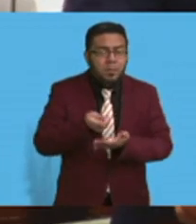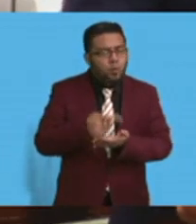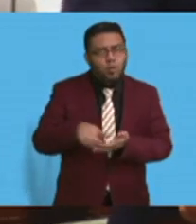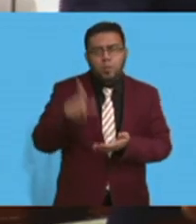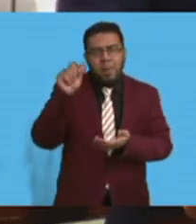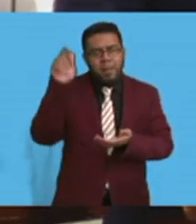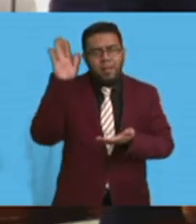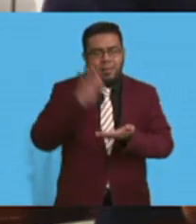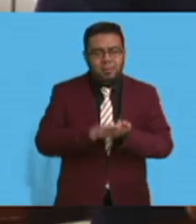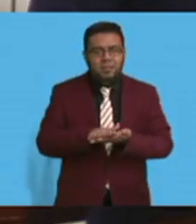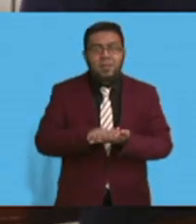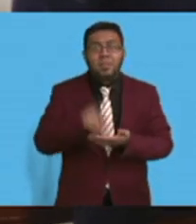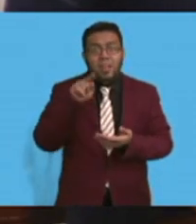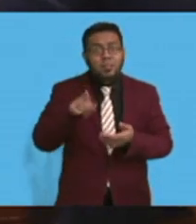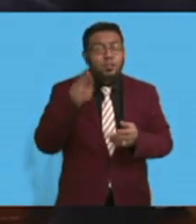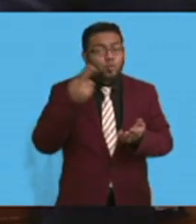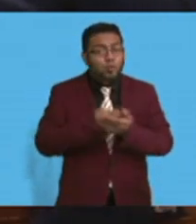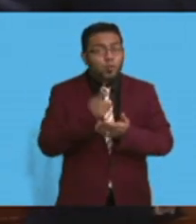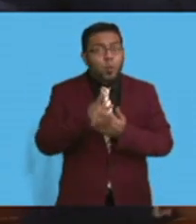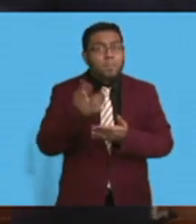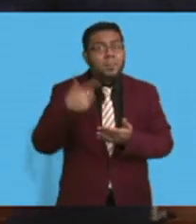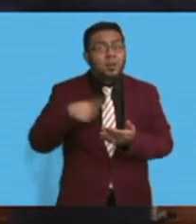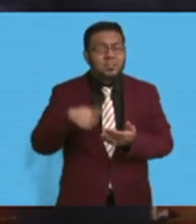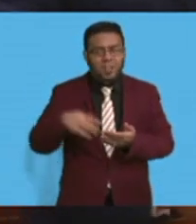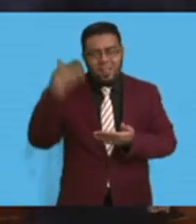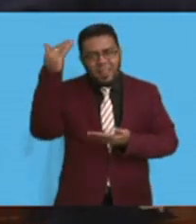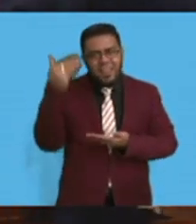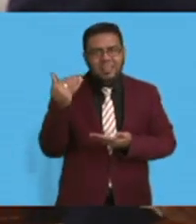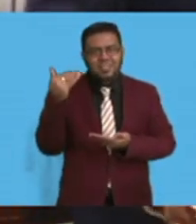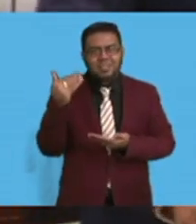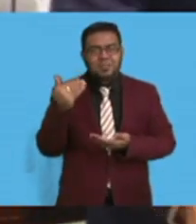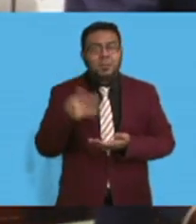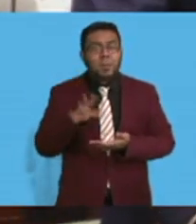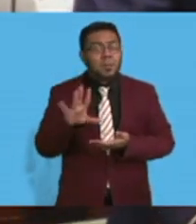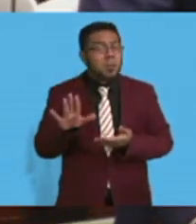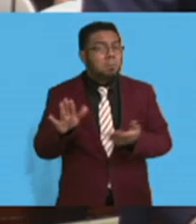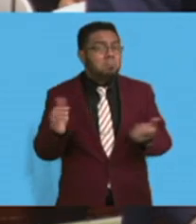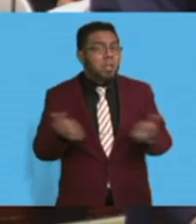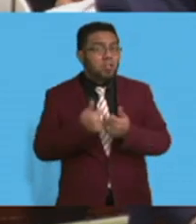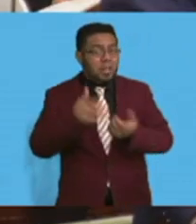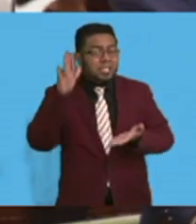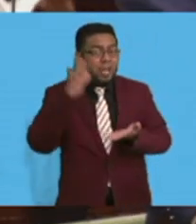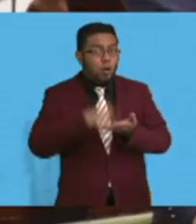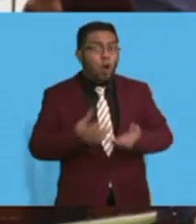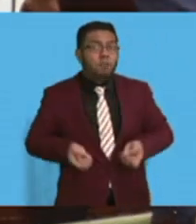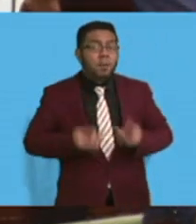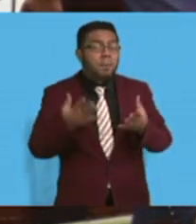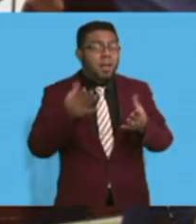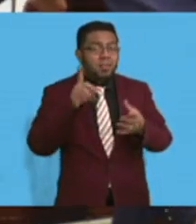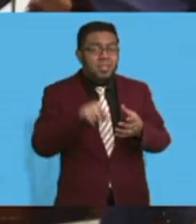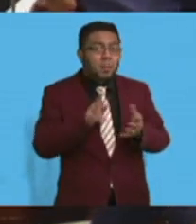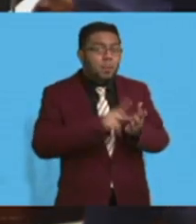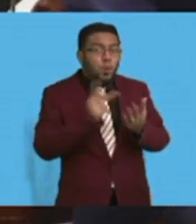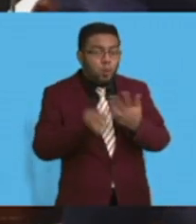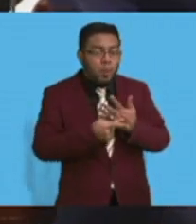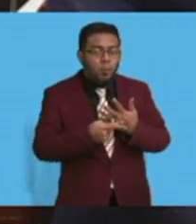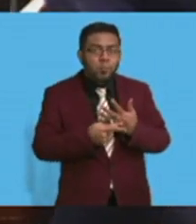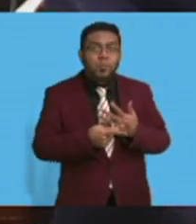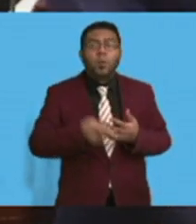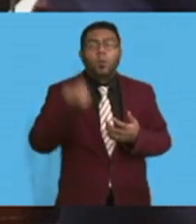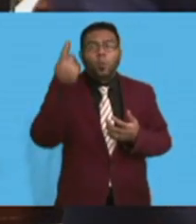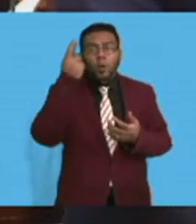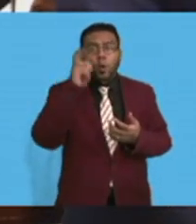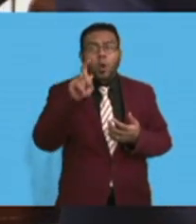overall. That's true because it will accrue less interest, and because of the major discounts offered by this program, and we're also calling for